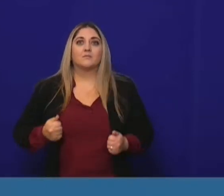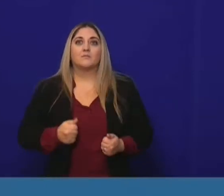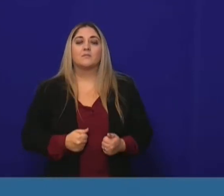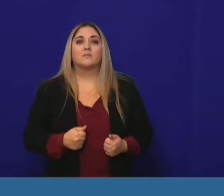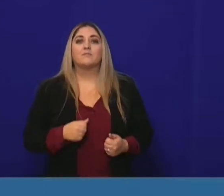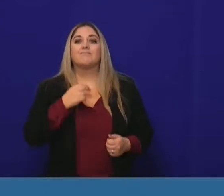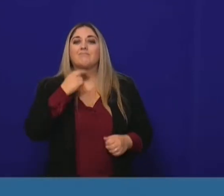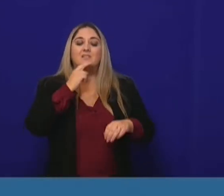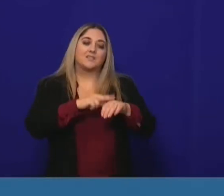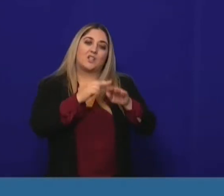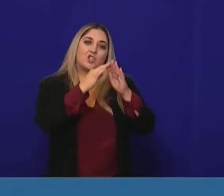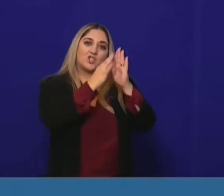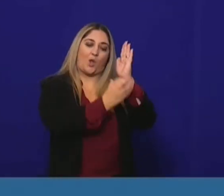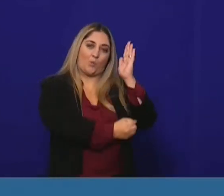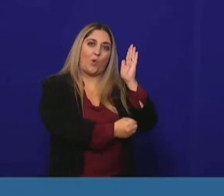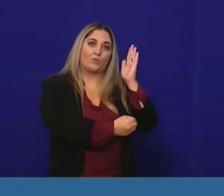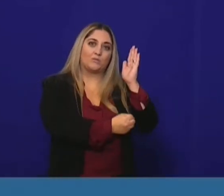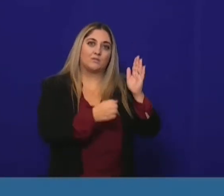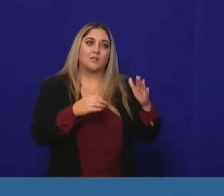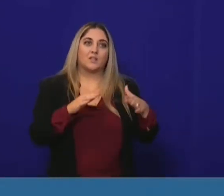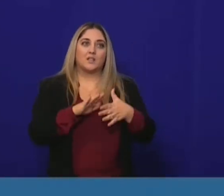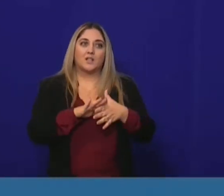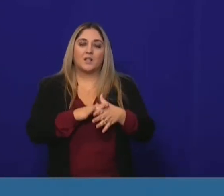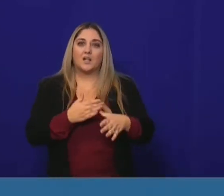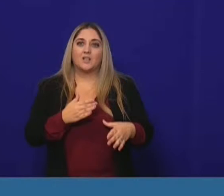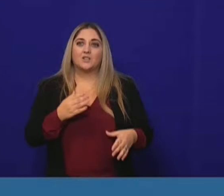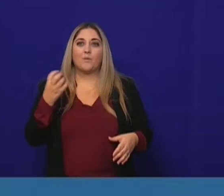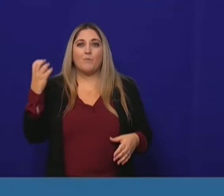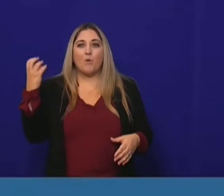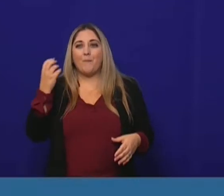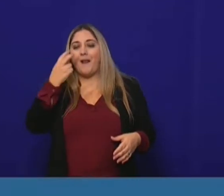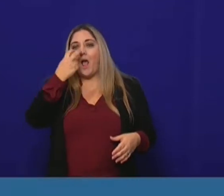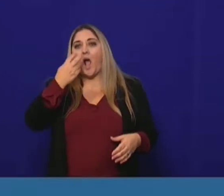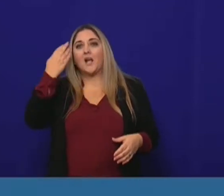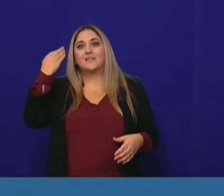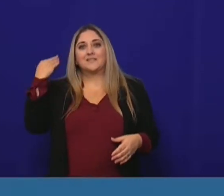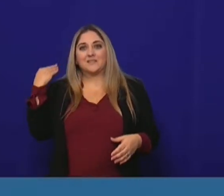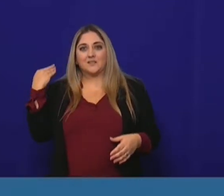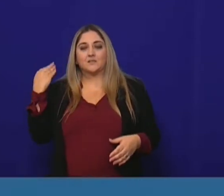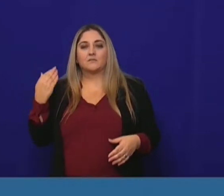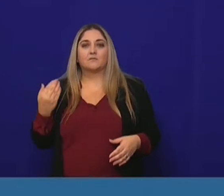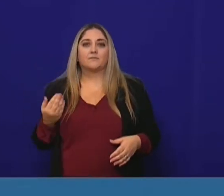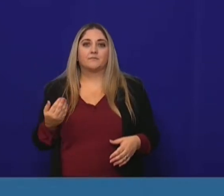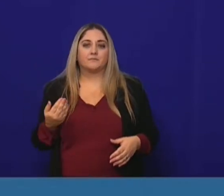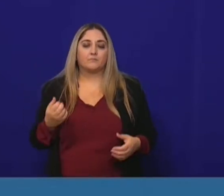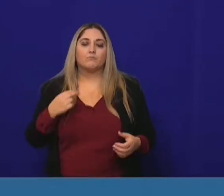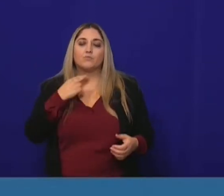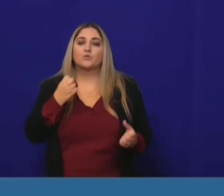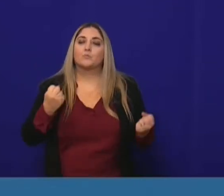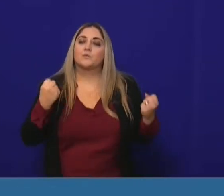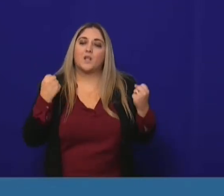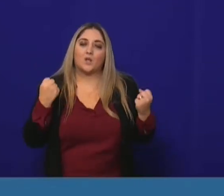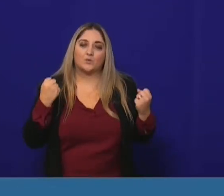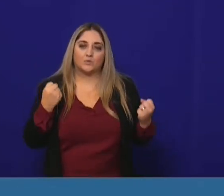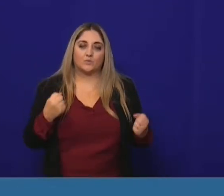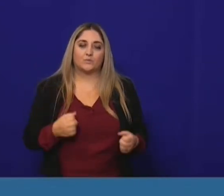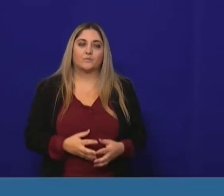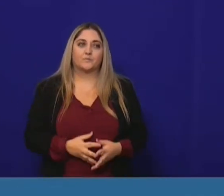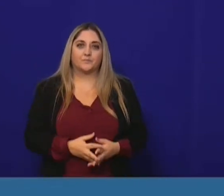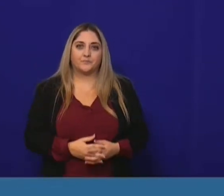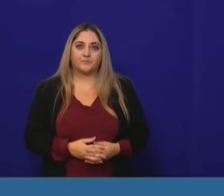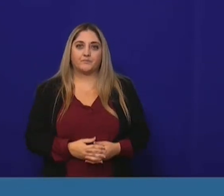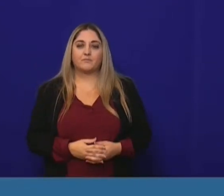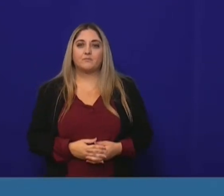jistgħux jiddownloadjaw din l-app għaliex propju il-mobile tagħhom mhuwiex smartphone jew inkella mhuwiex smartphone ta' livell li jkun